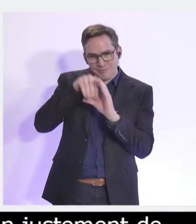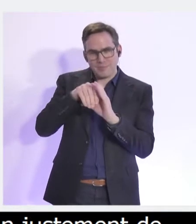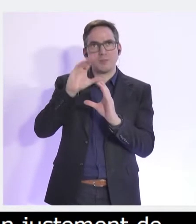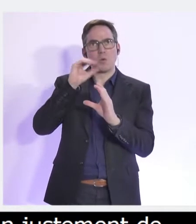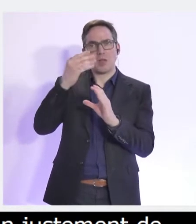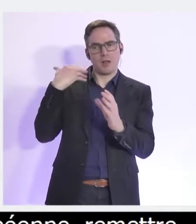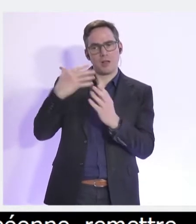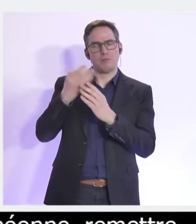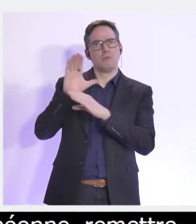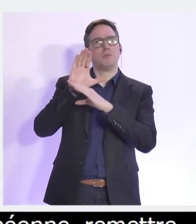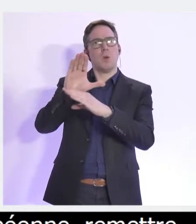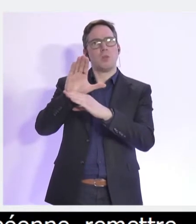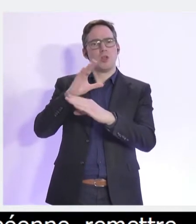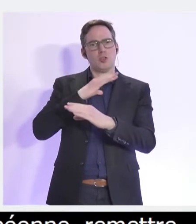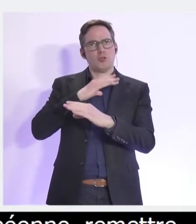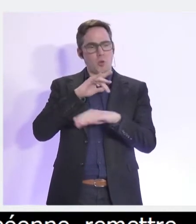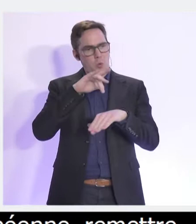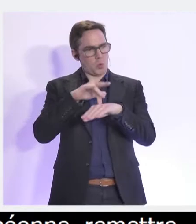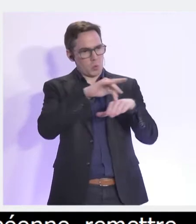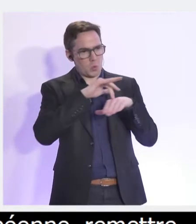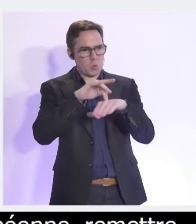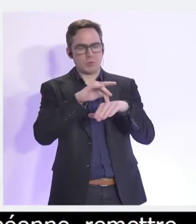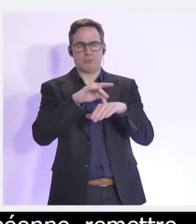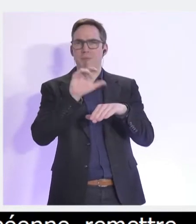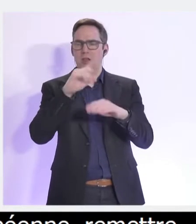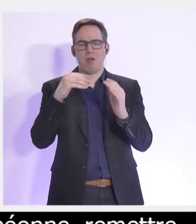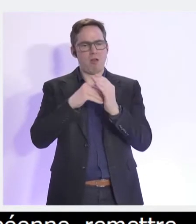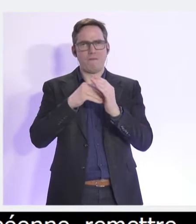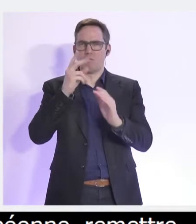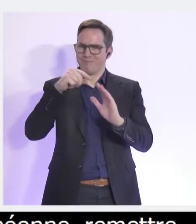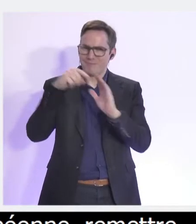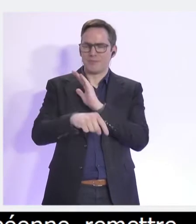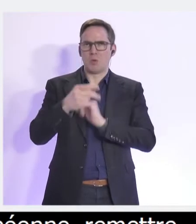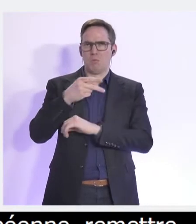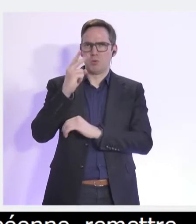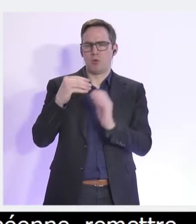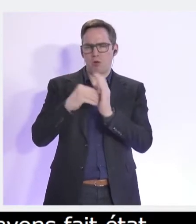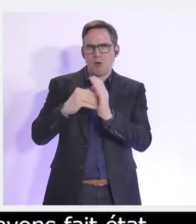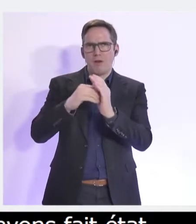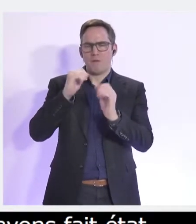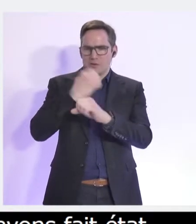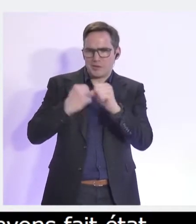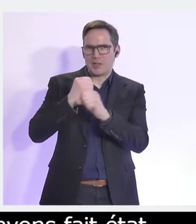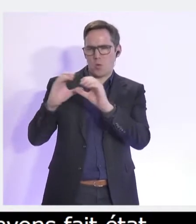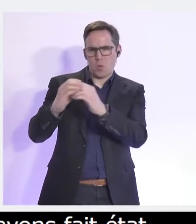And so we looked at the different cooperations and collaborations that exist, and we said that we had to move faster to work